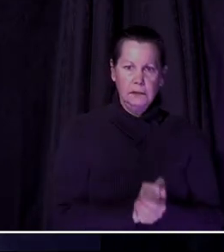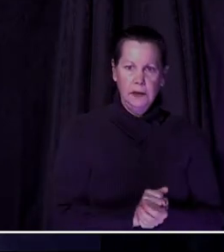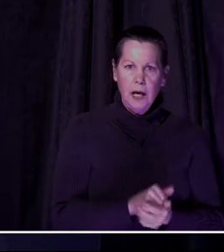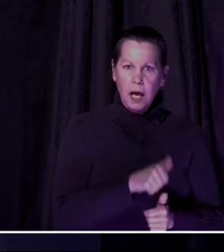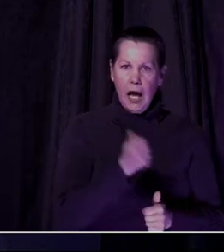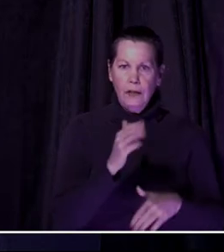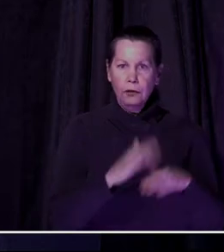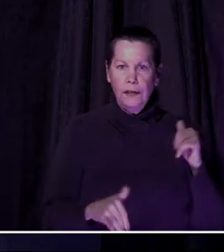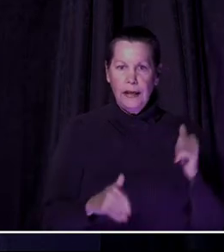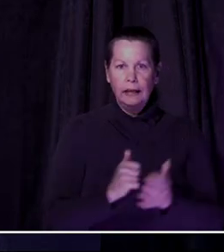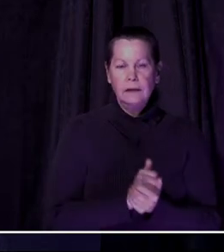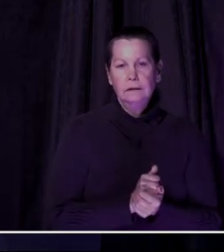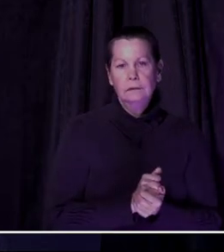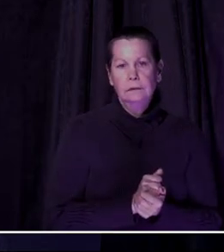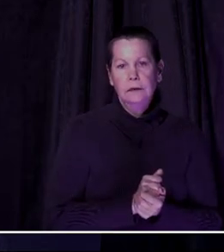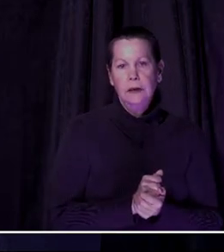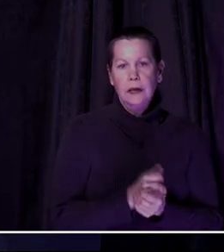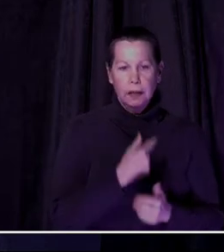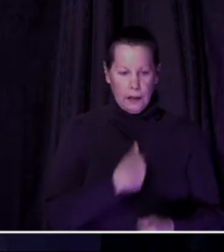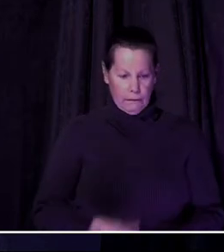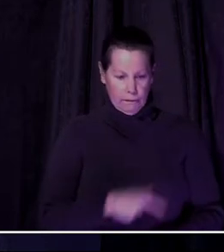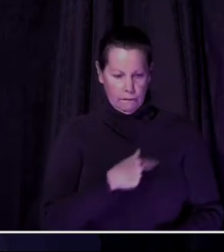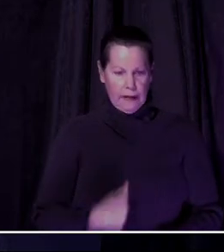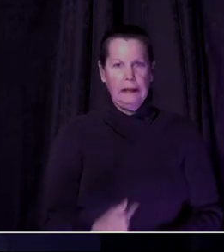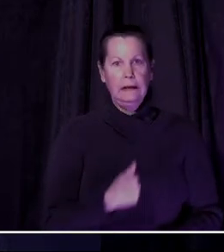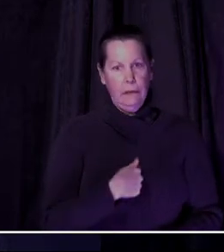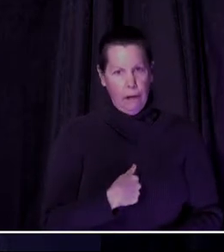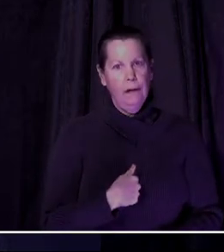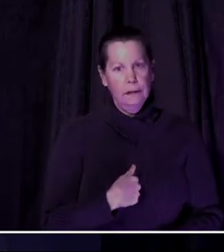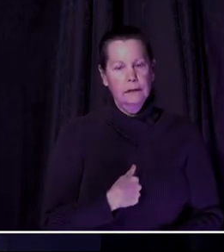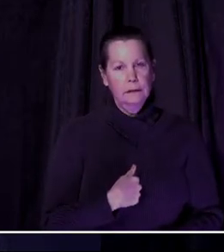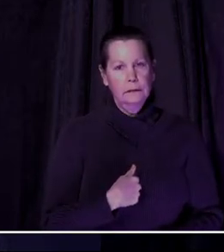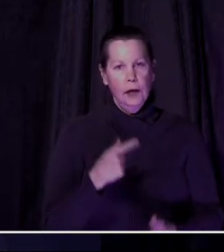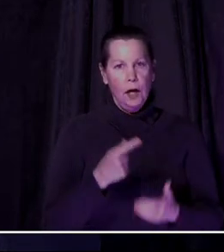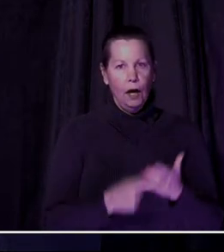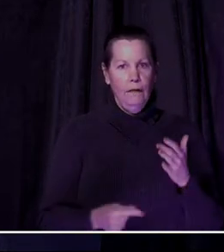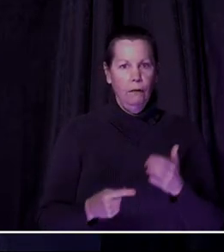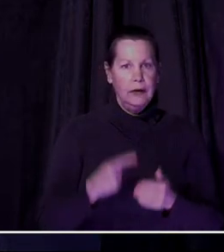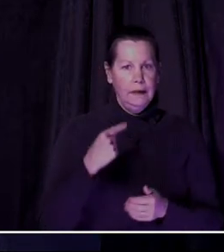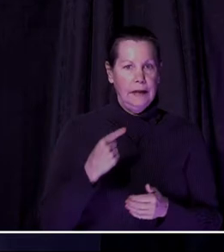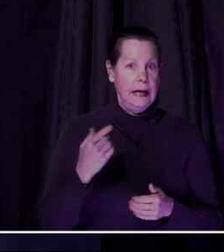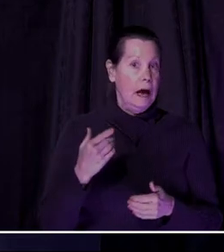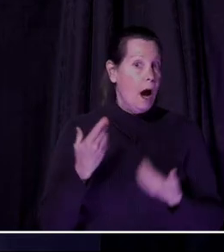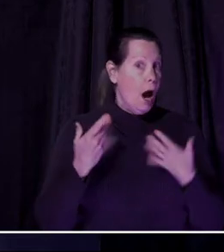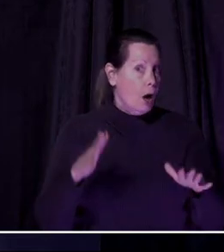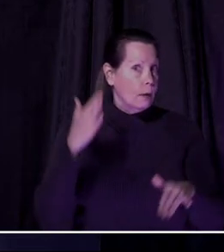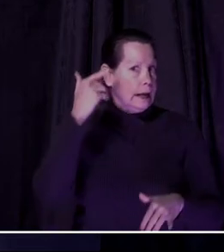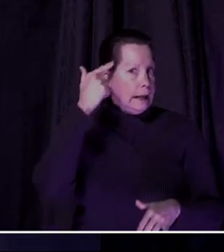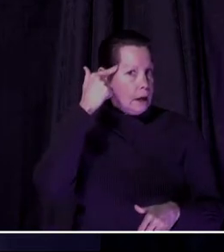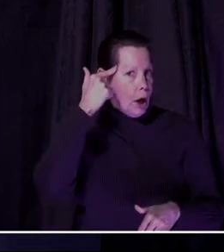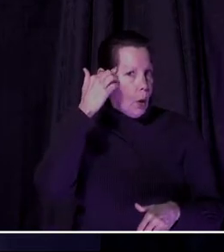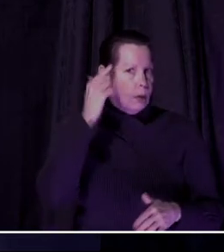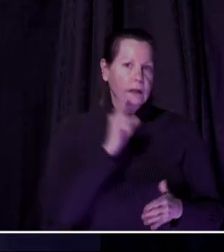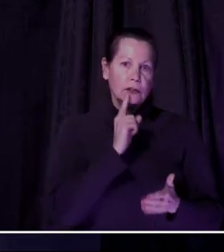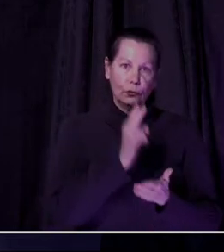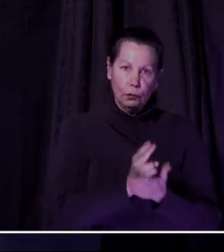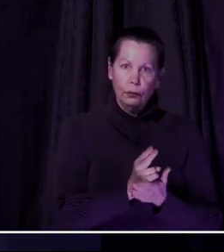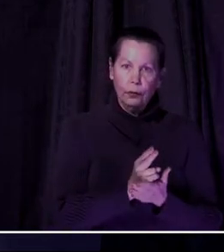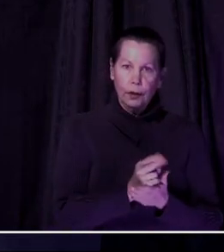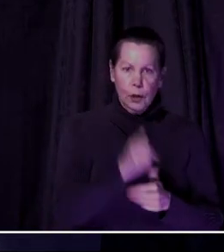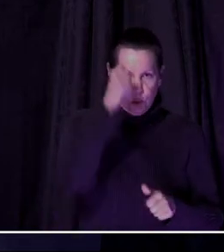than convicting their hearts of what they already know is true. Remember what Felix